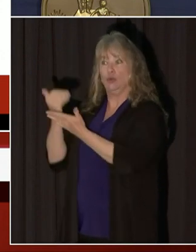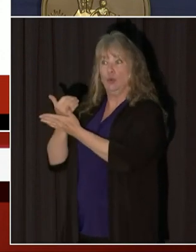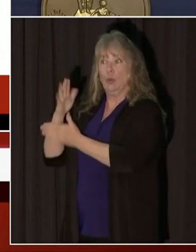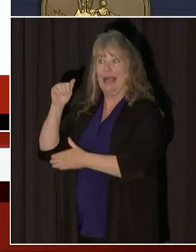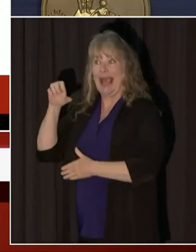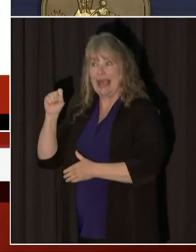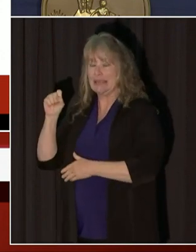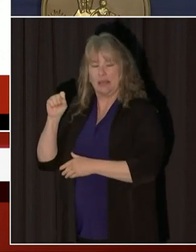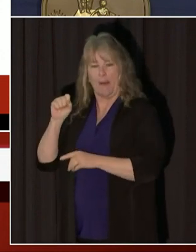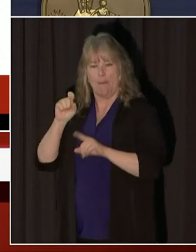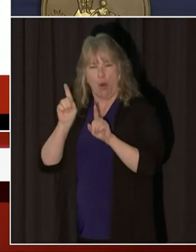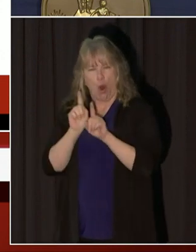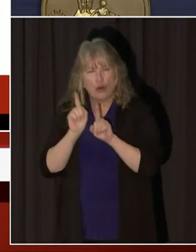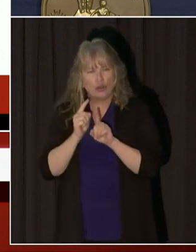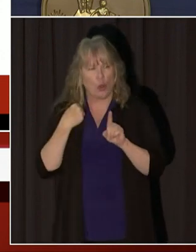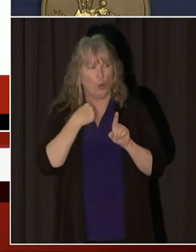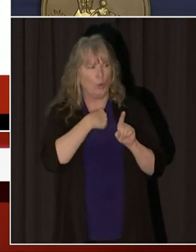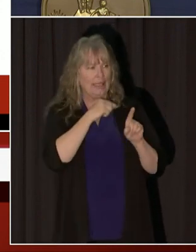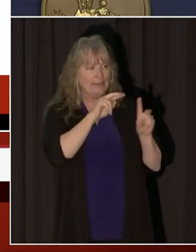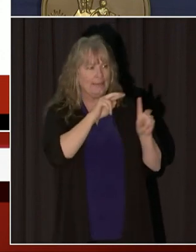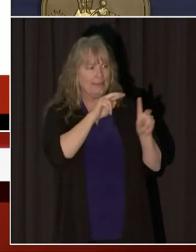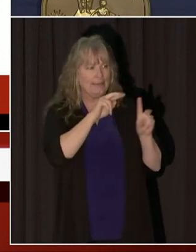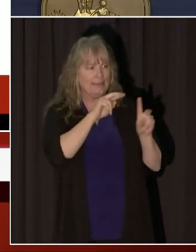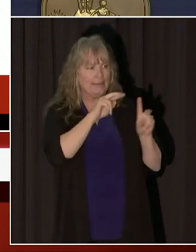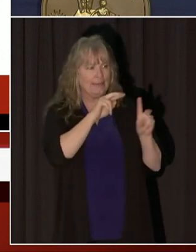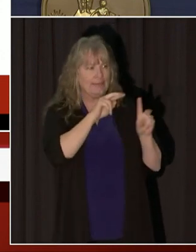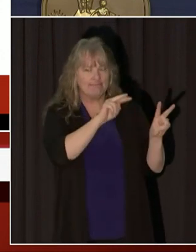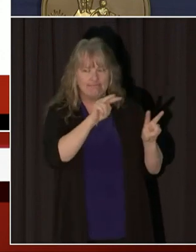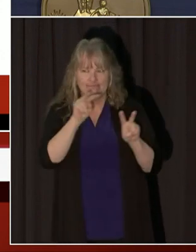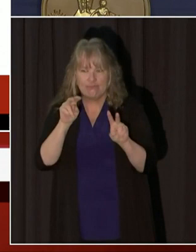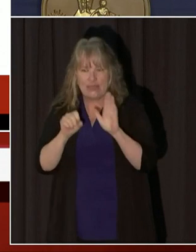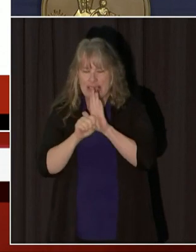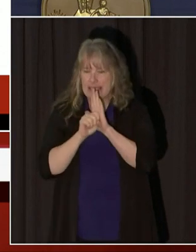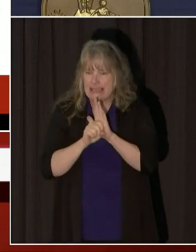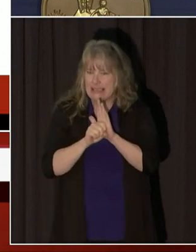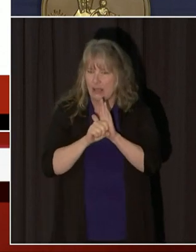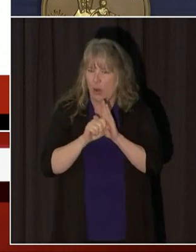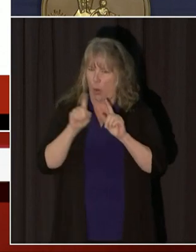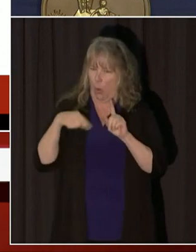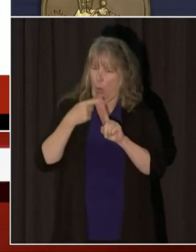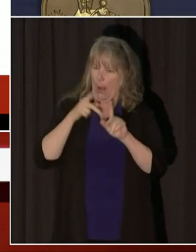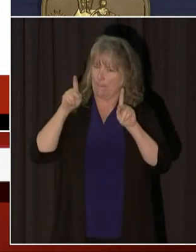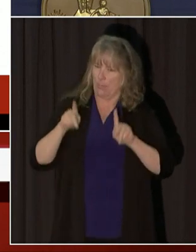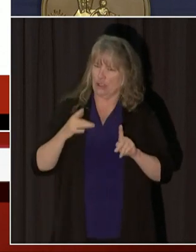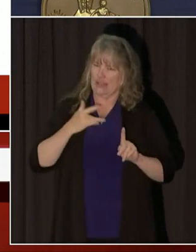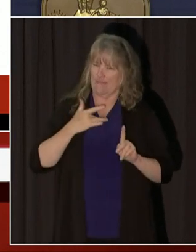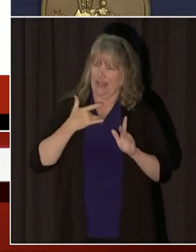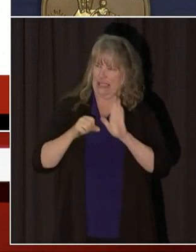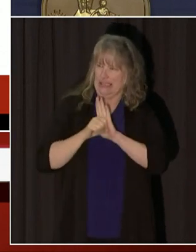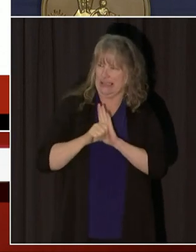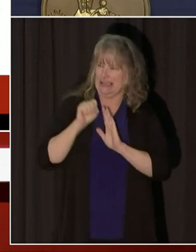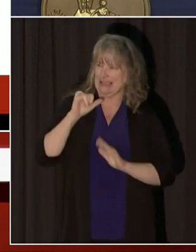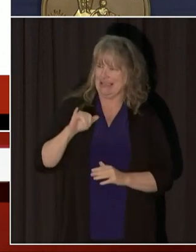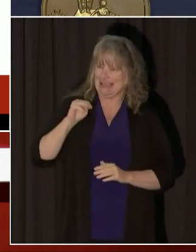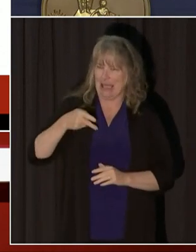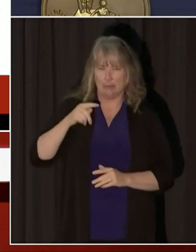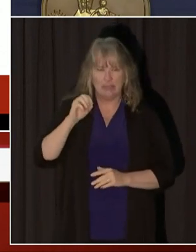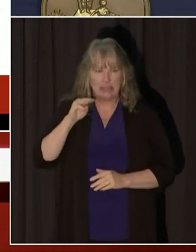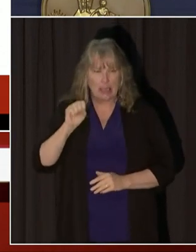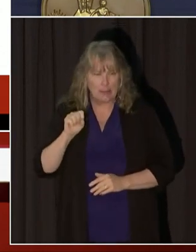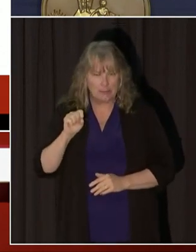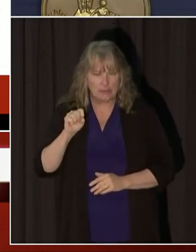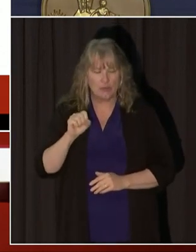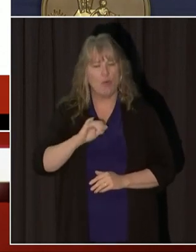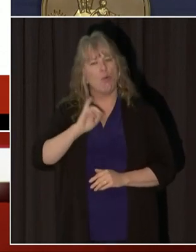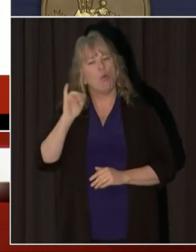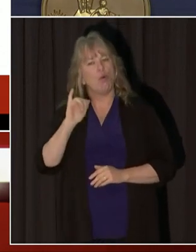the symptom onset date, as well as where those cases are. For